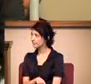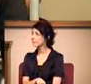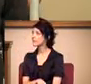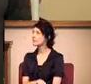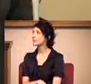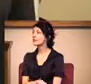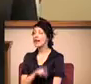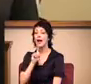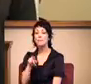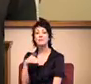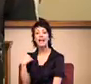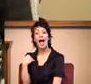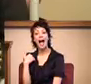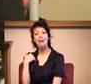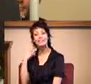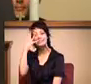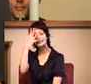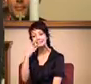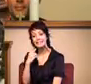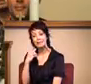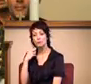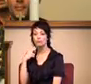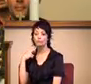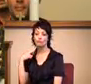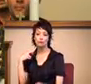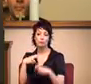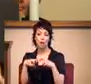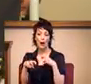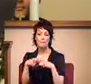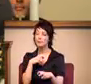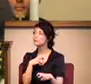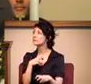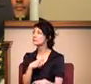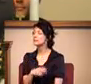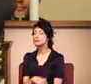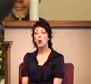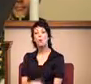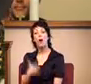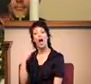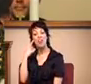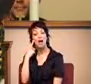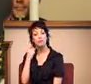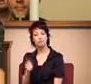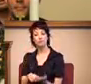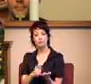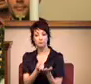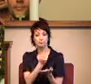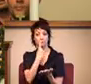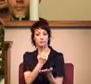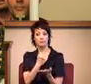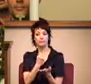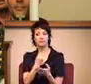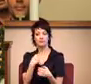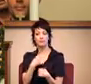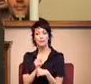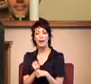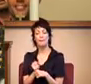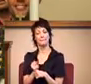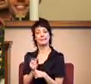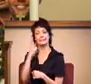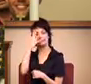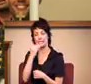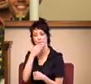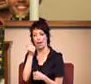I've been having sleep problems. So I just thought, I'll take something, make sure I go to sleep. Slept right through that